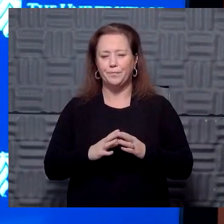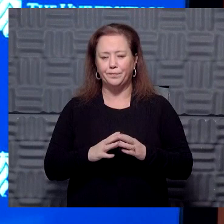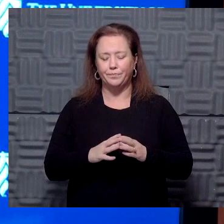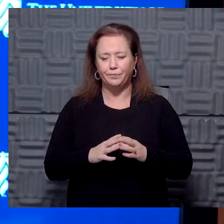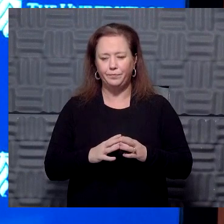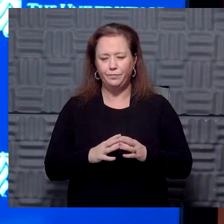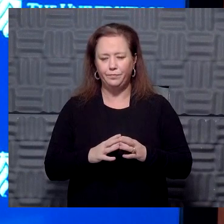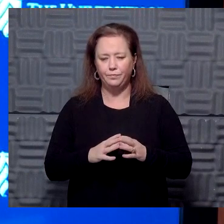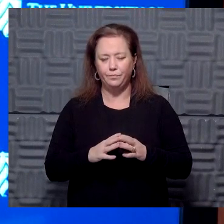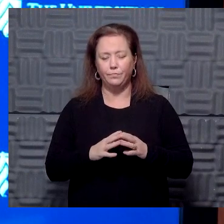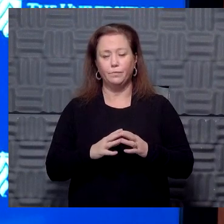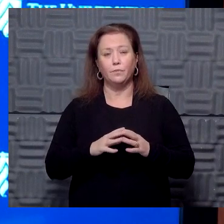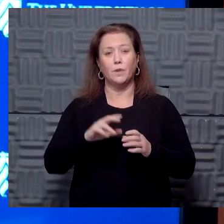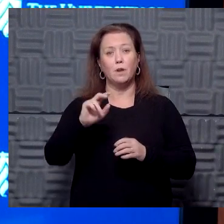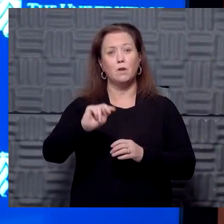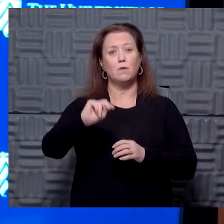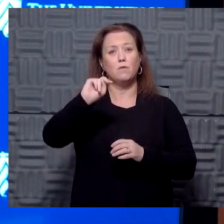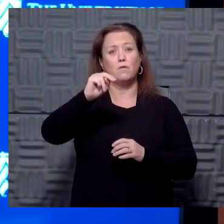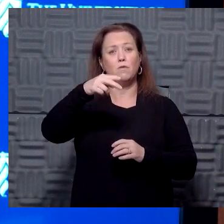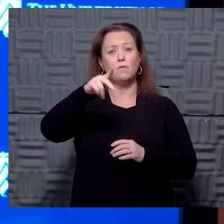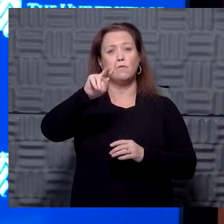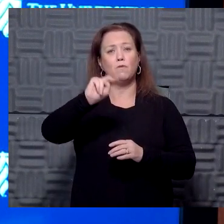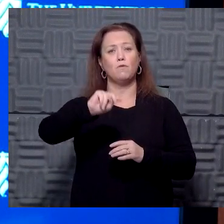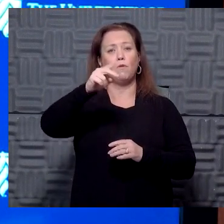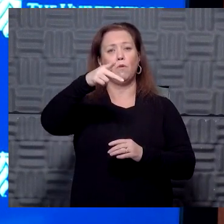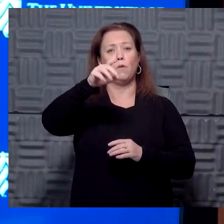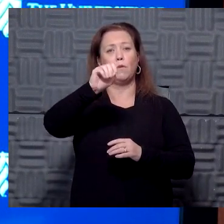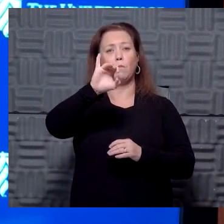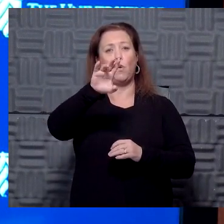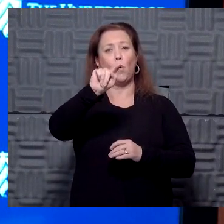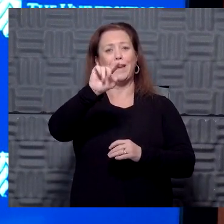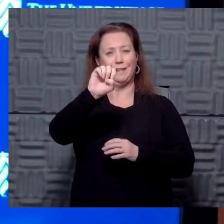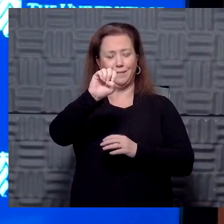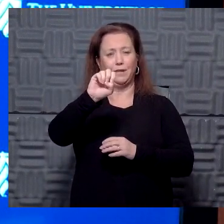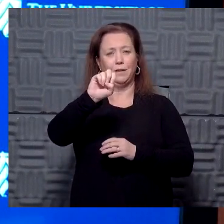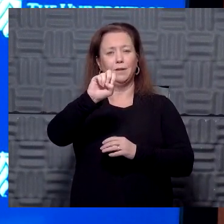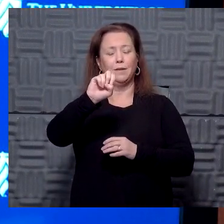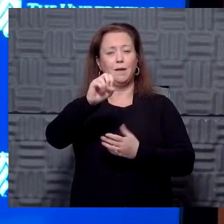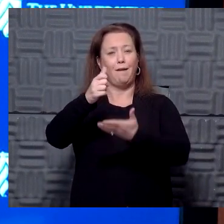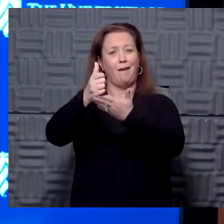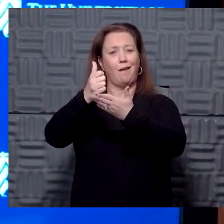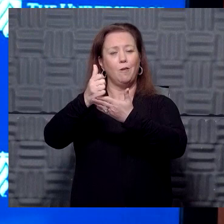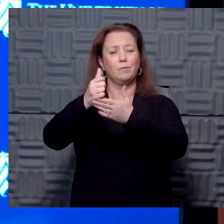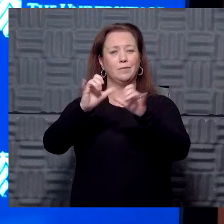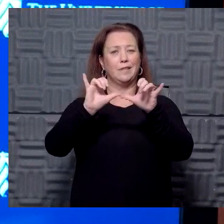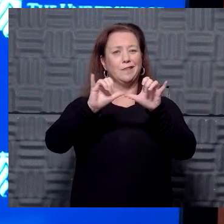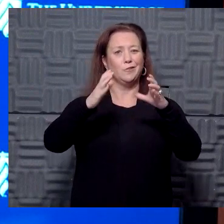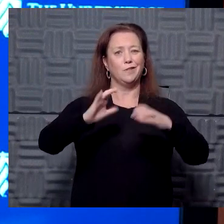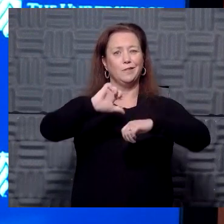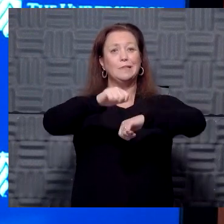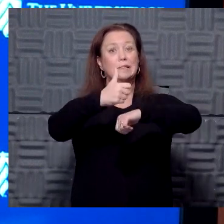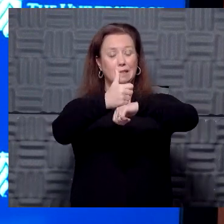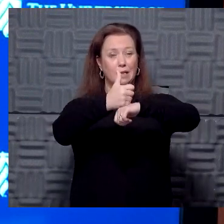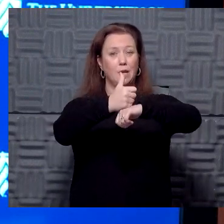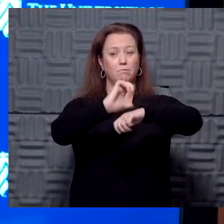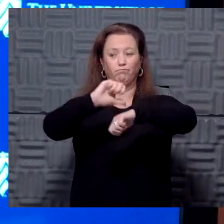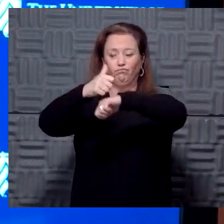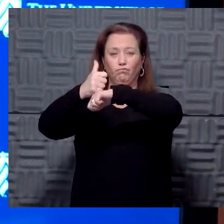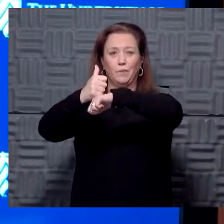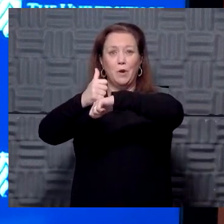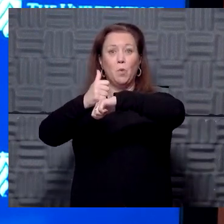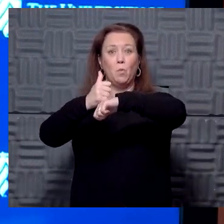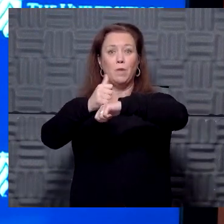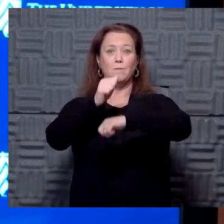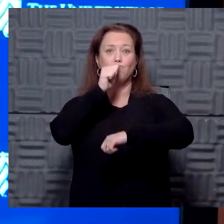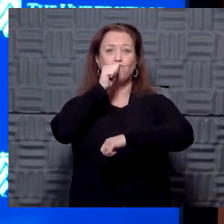then North Point helped logistically to get the folks here, the engineers here, to set it up with a private charter plane